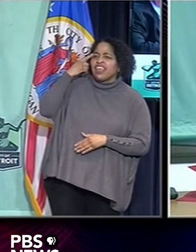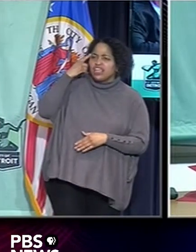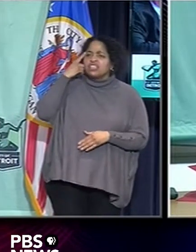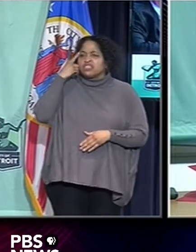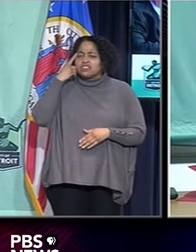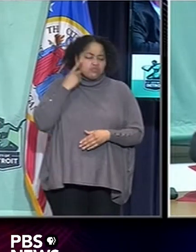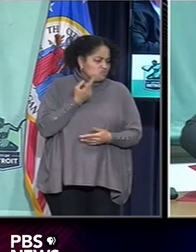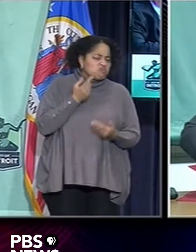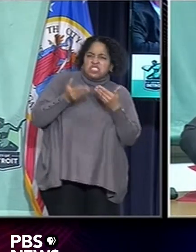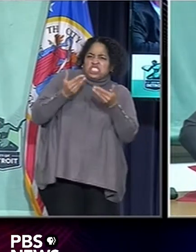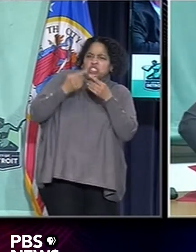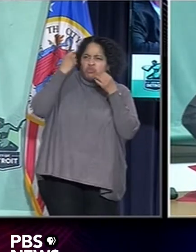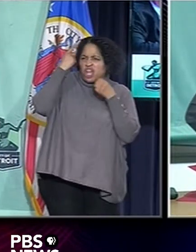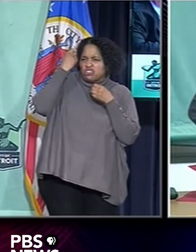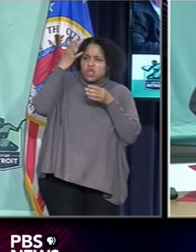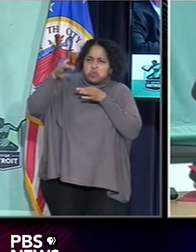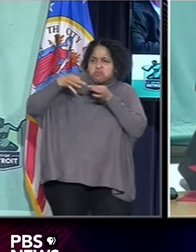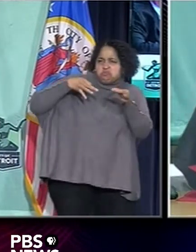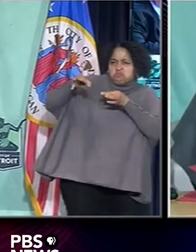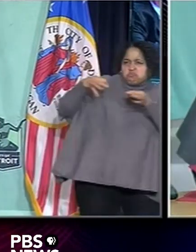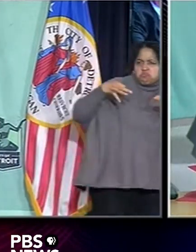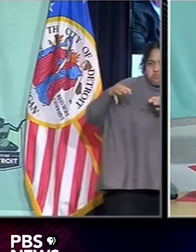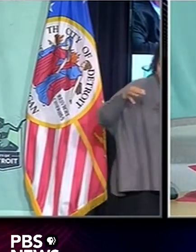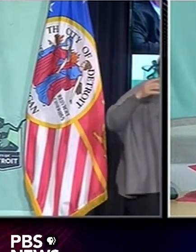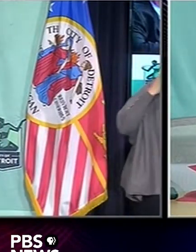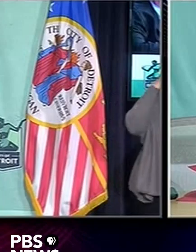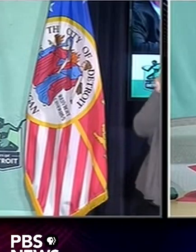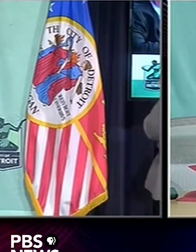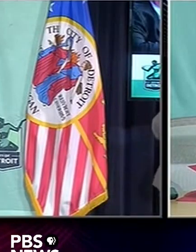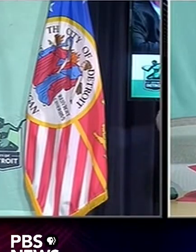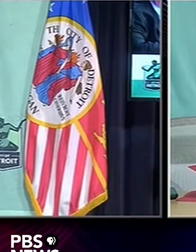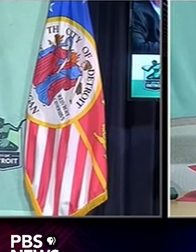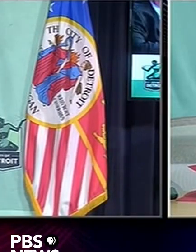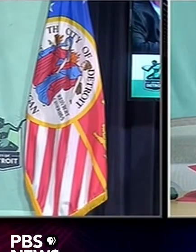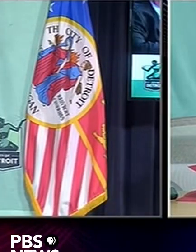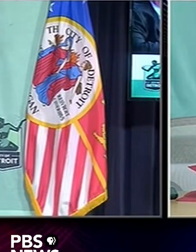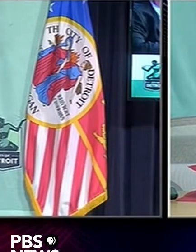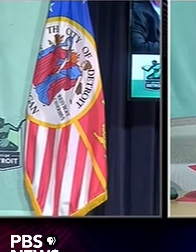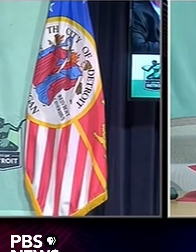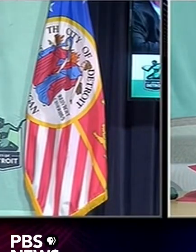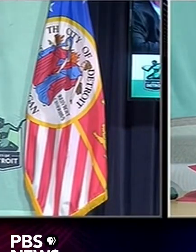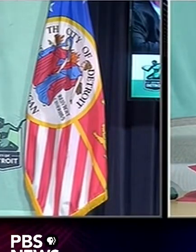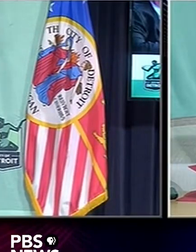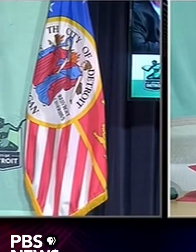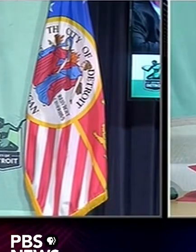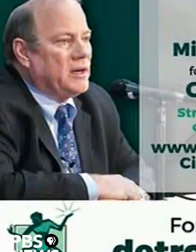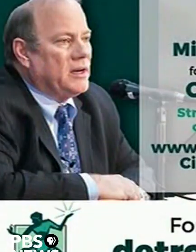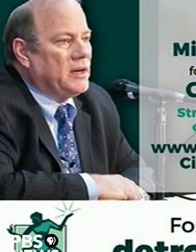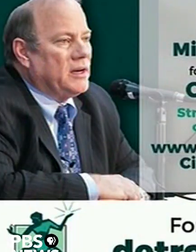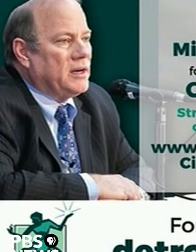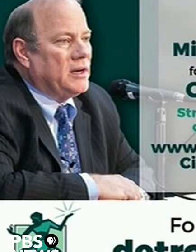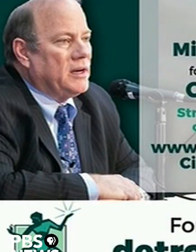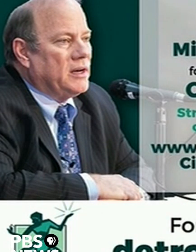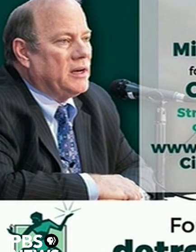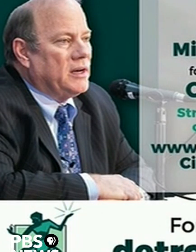is understandable to the average Detroiter. So let's see if we can get our chart to come up